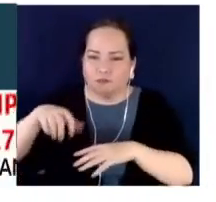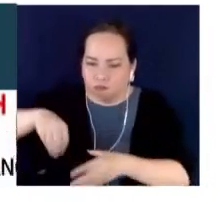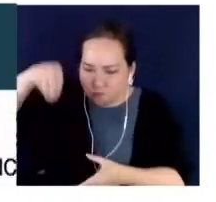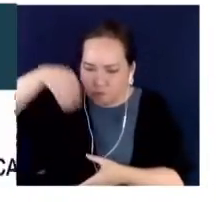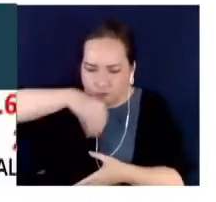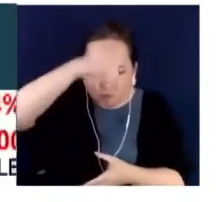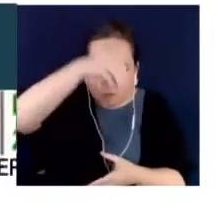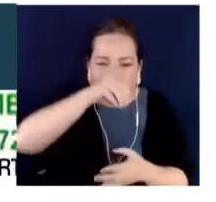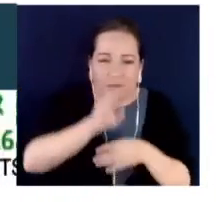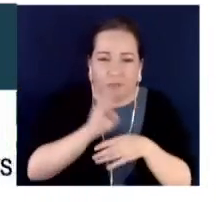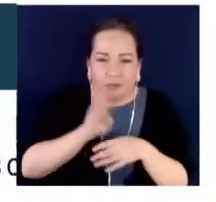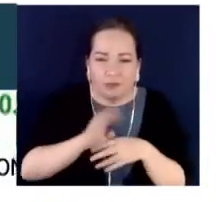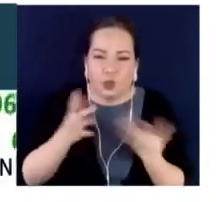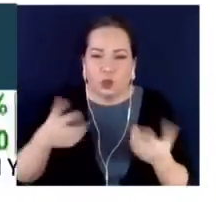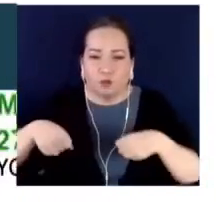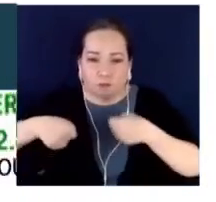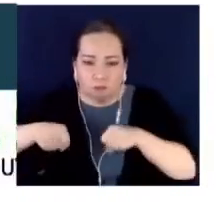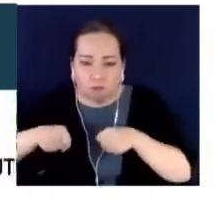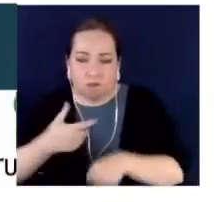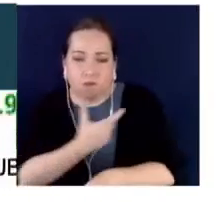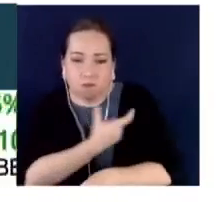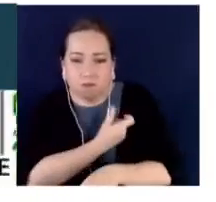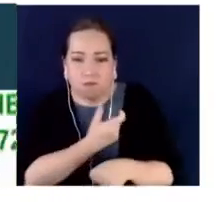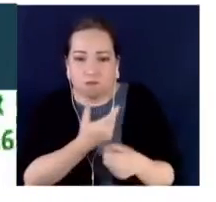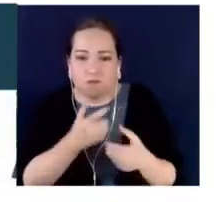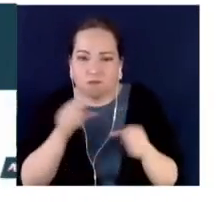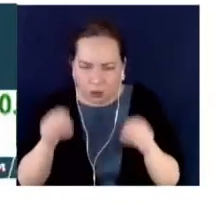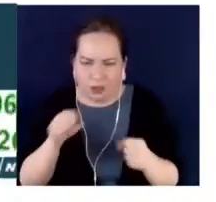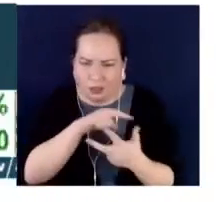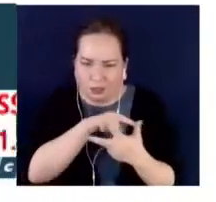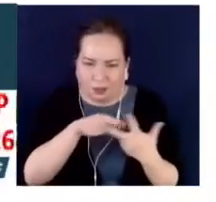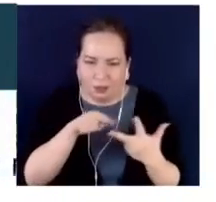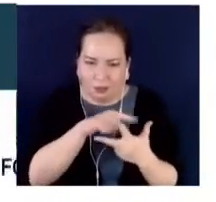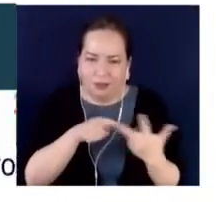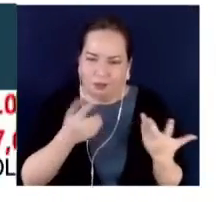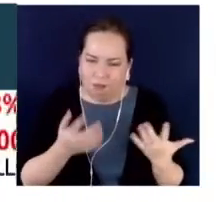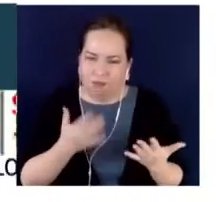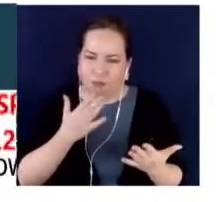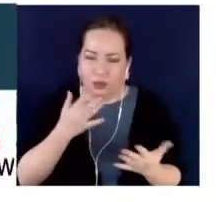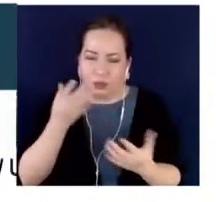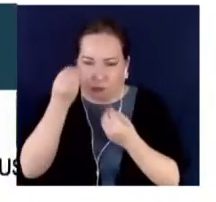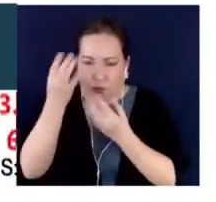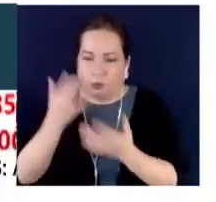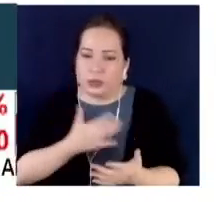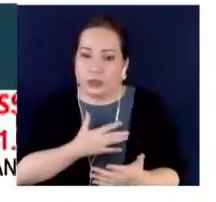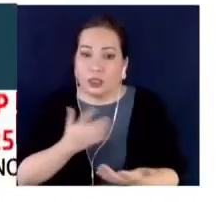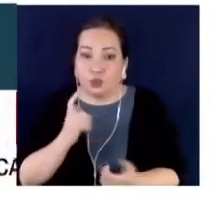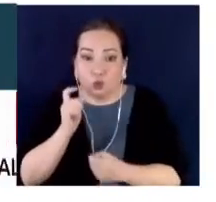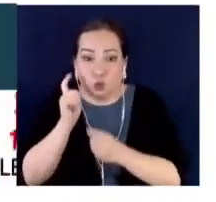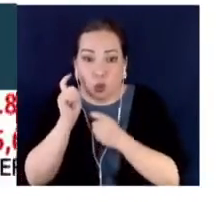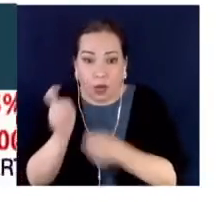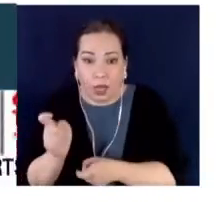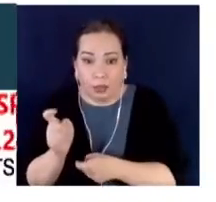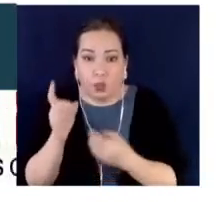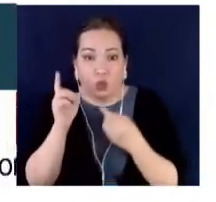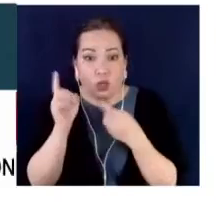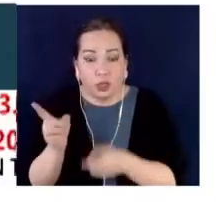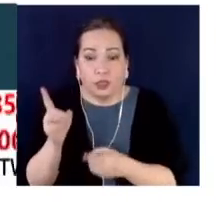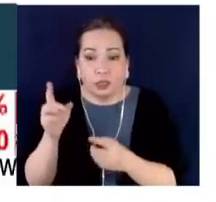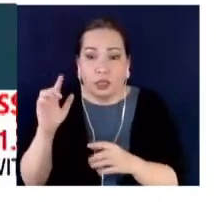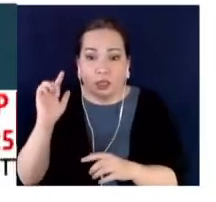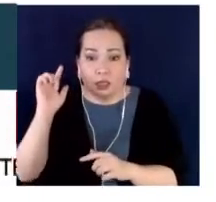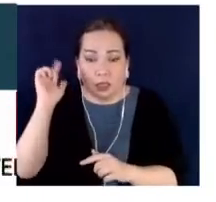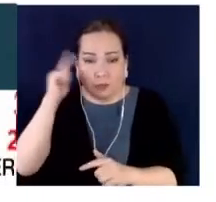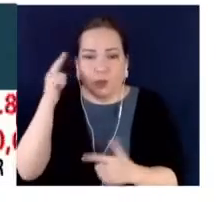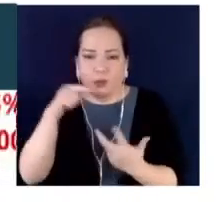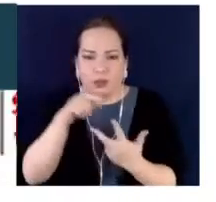no? Those vendors. So we are requesting Secretary Galvez, since we are donating to the government, please direct it